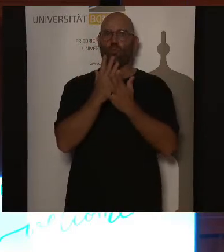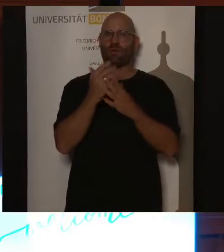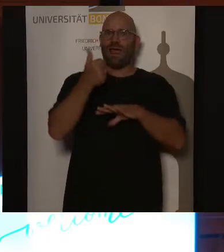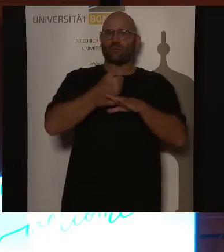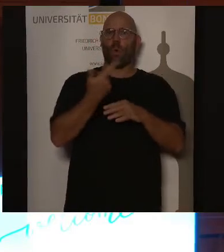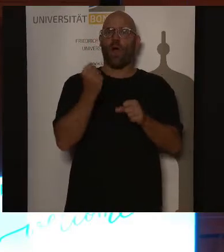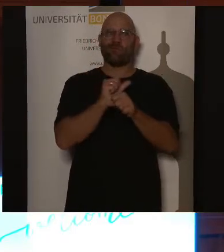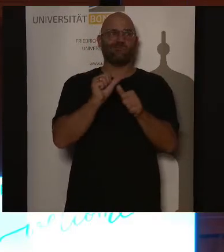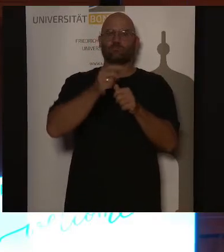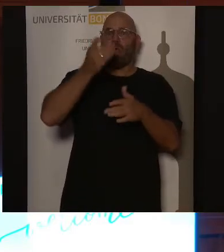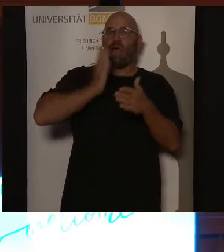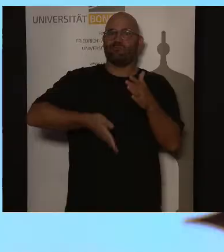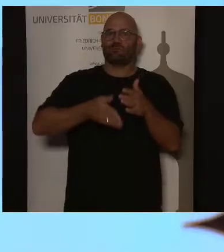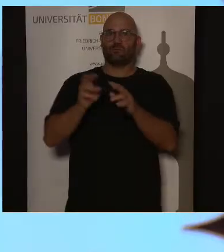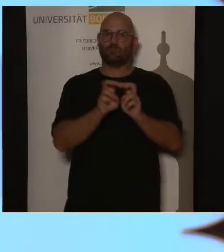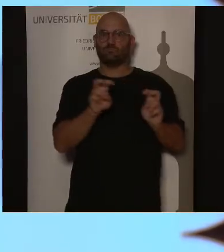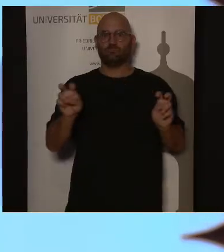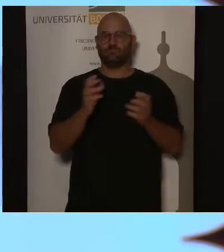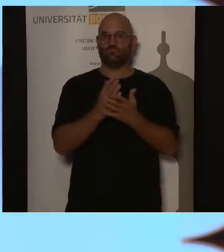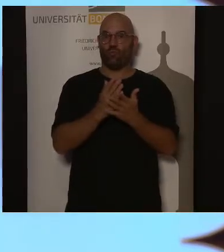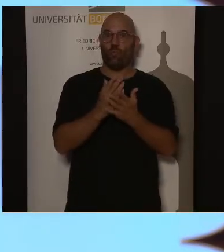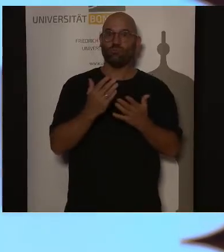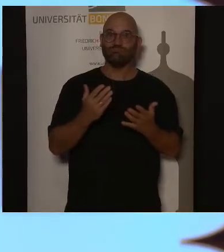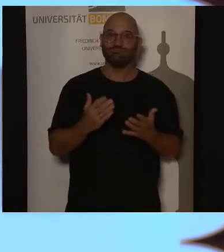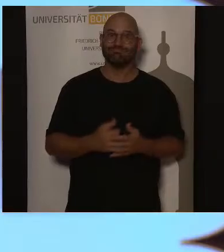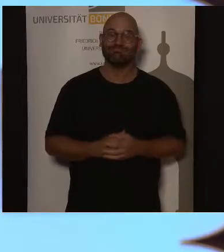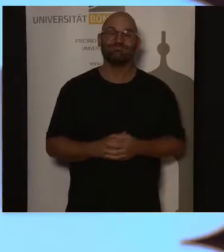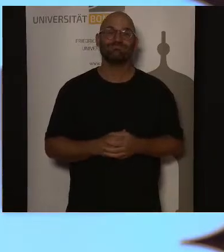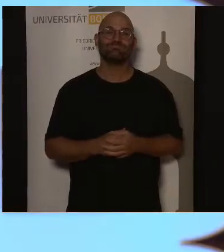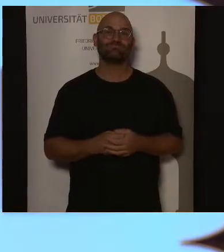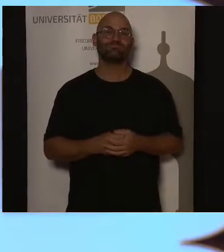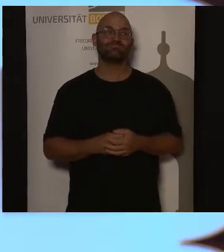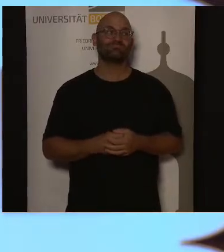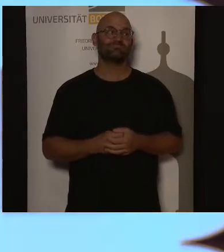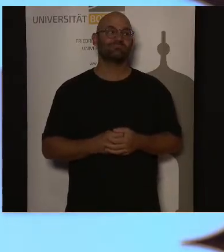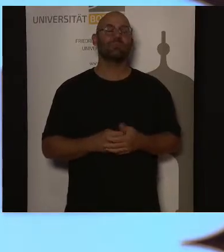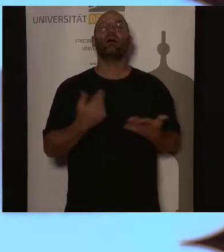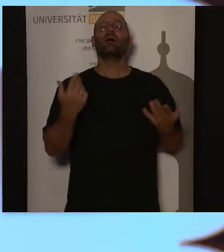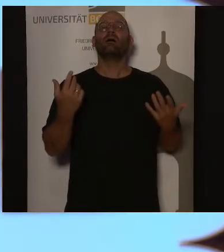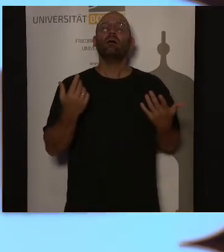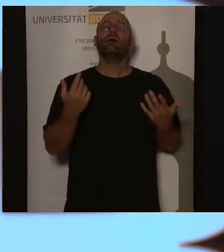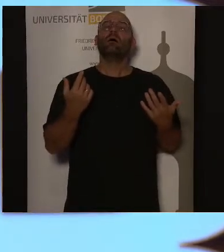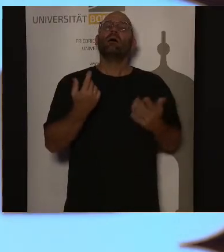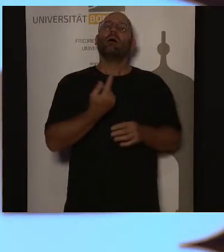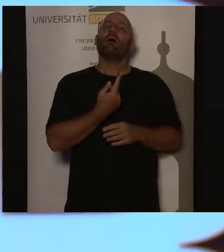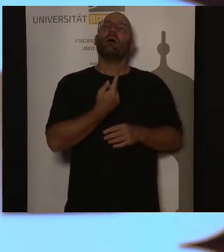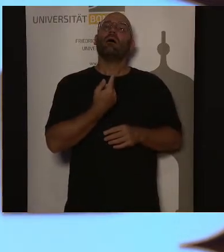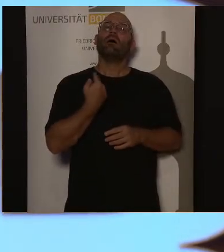Actually, what you can see up here is half of our rectorate, really.